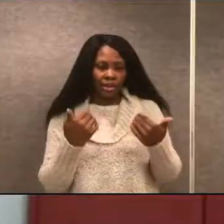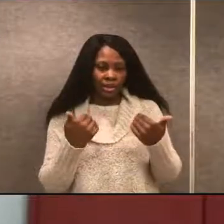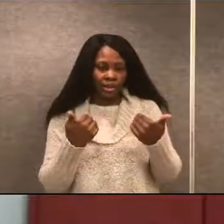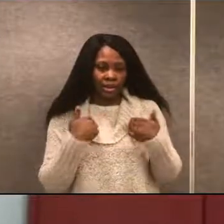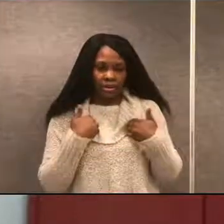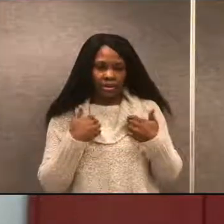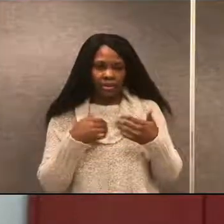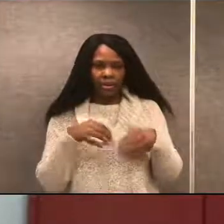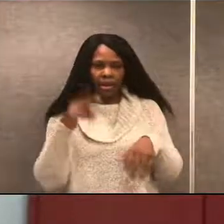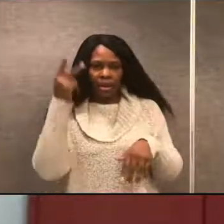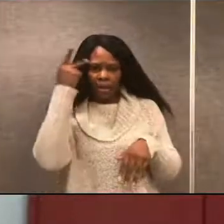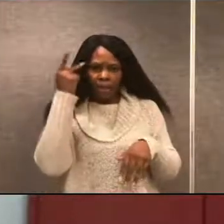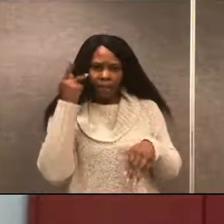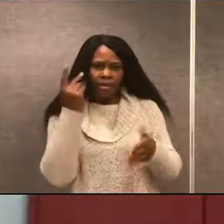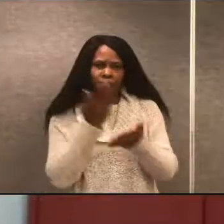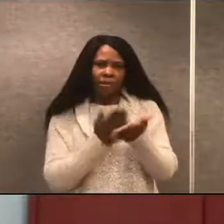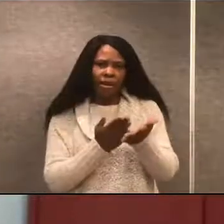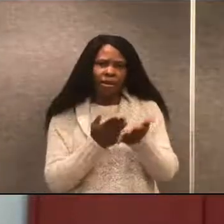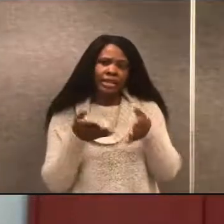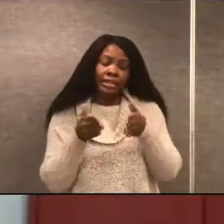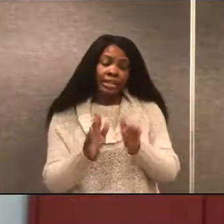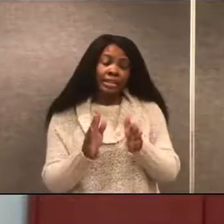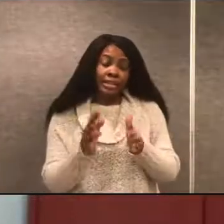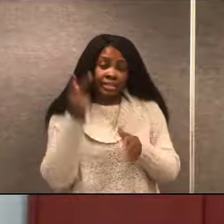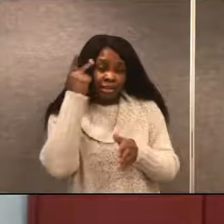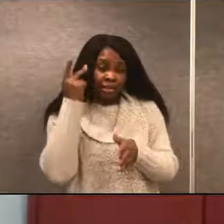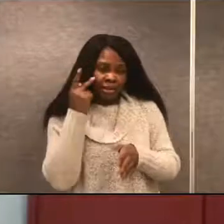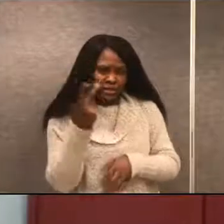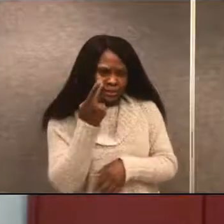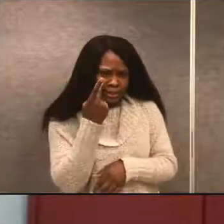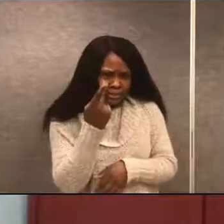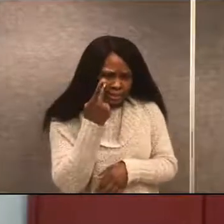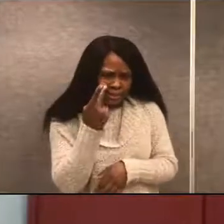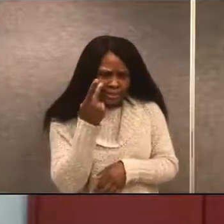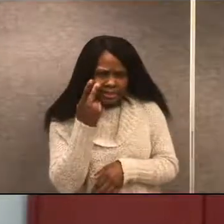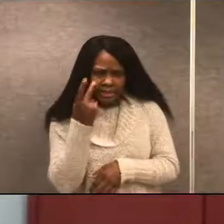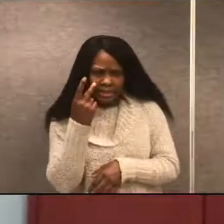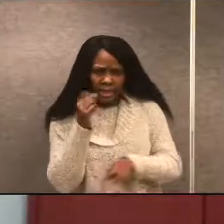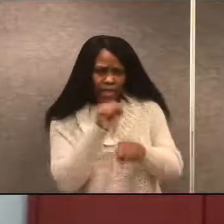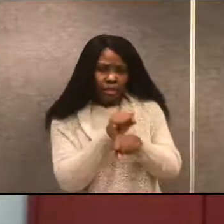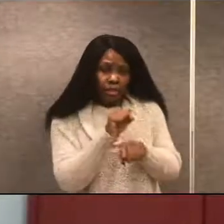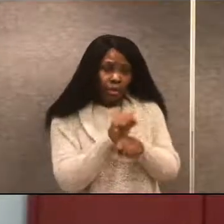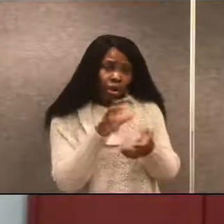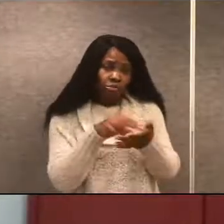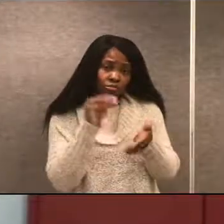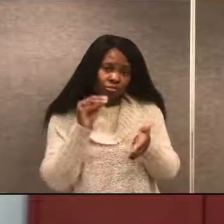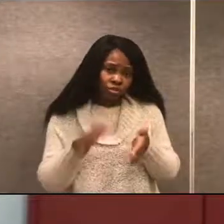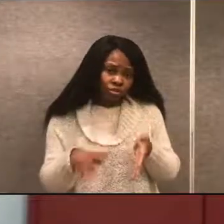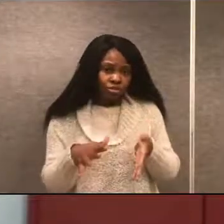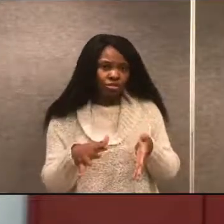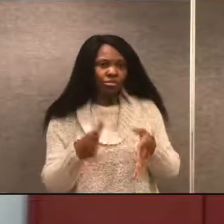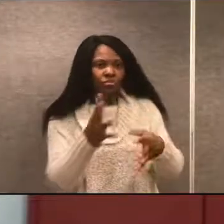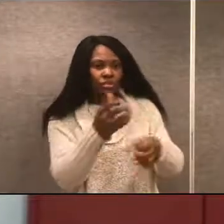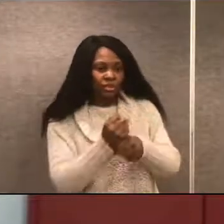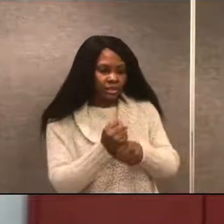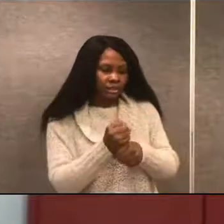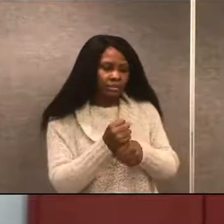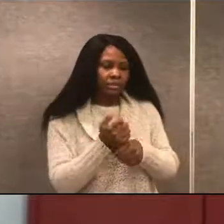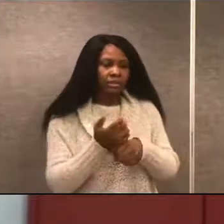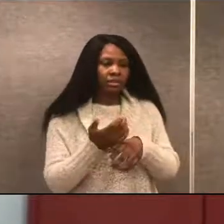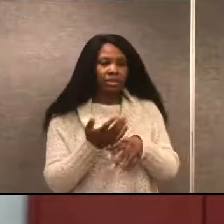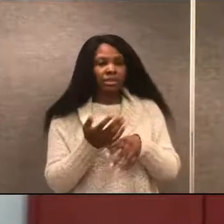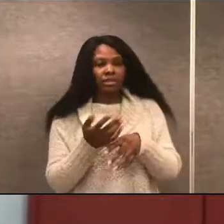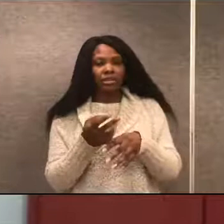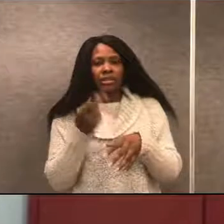a parent component that allows them to log on and see the work that's being assigned. It's also a place to see